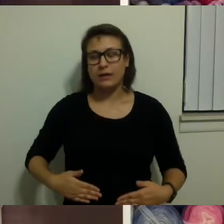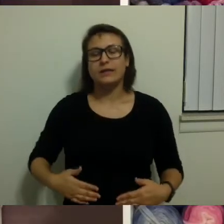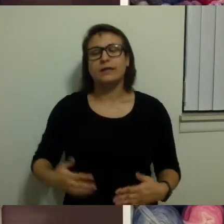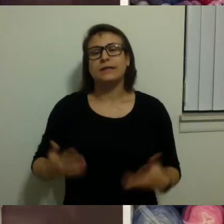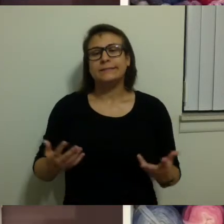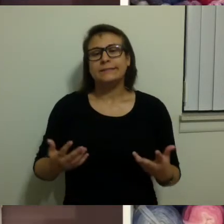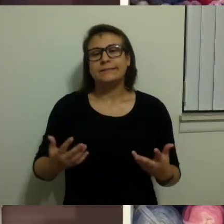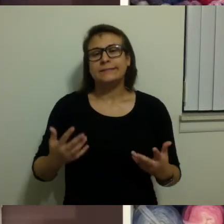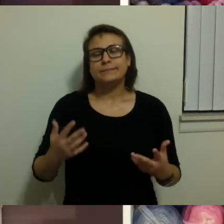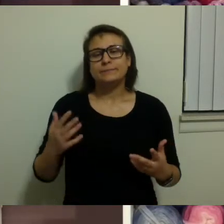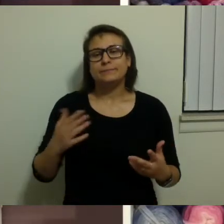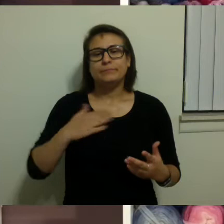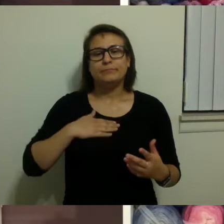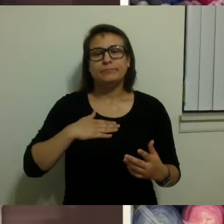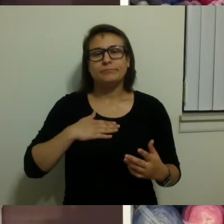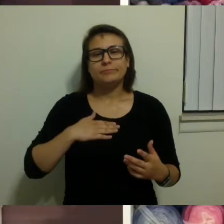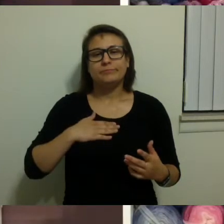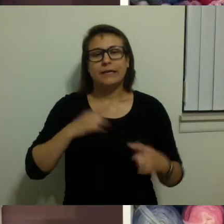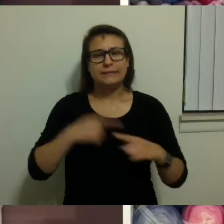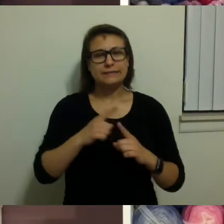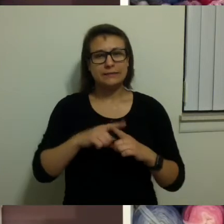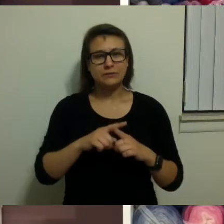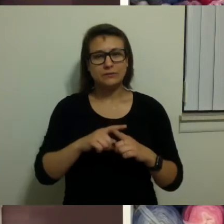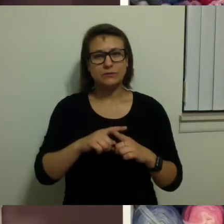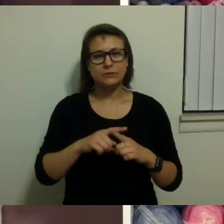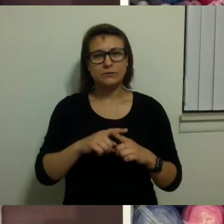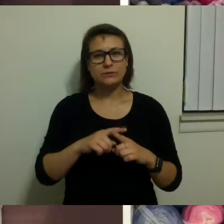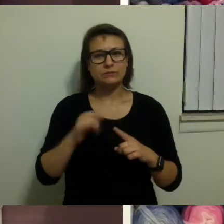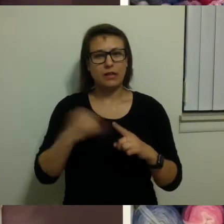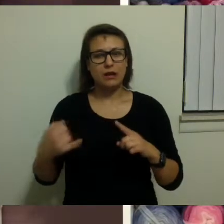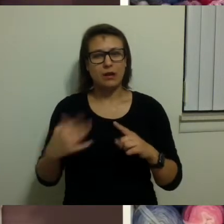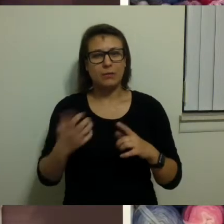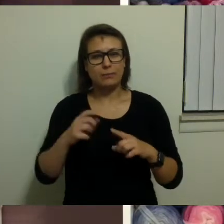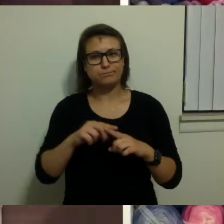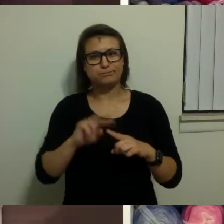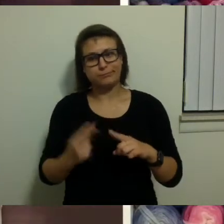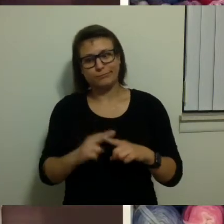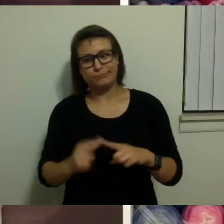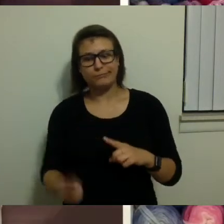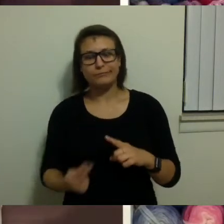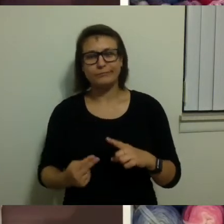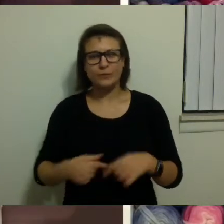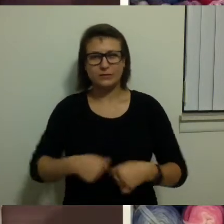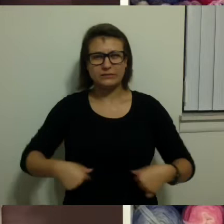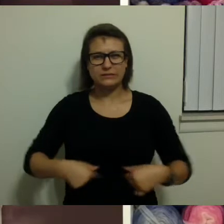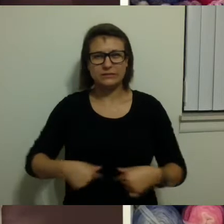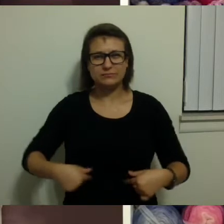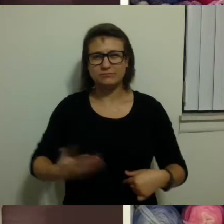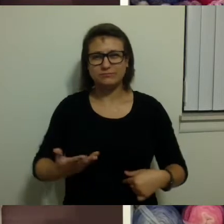finished is that my stitches kept wanting to fall off my needles that are around